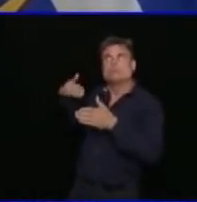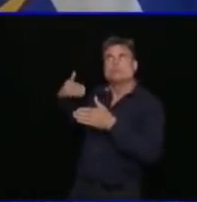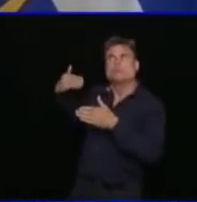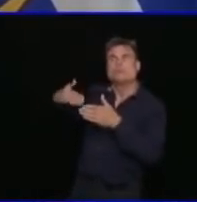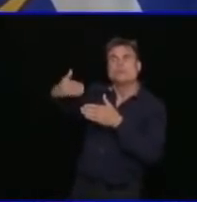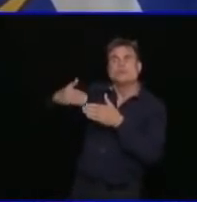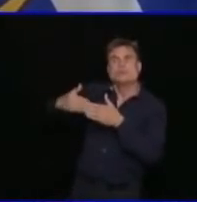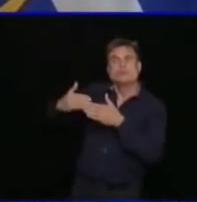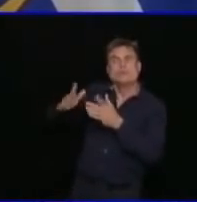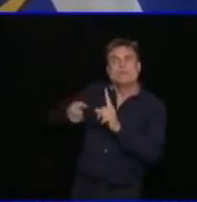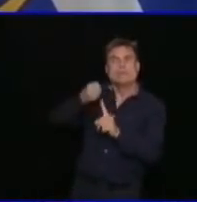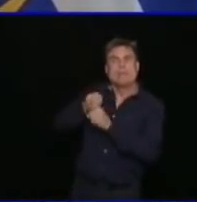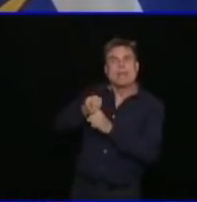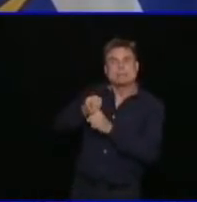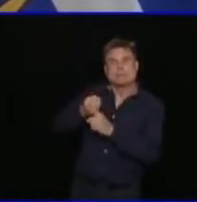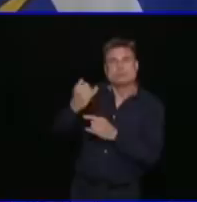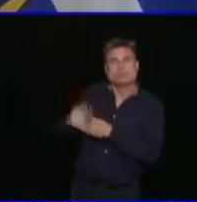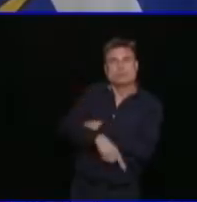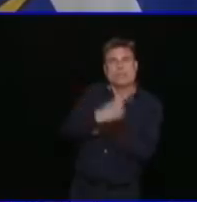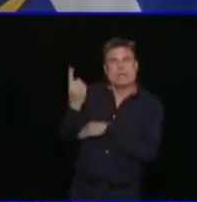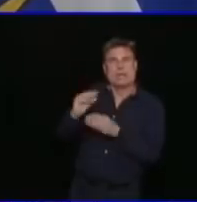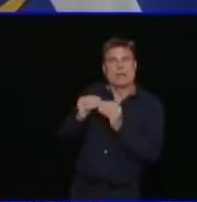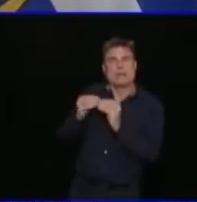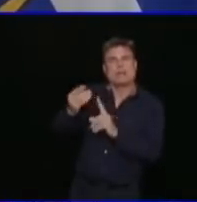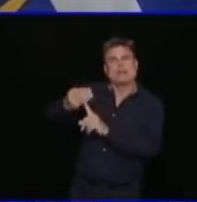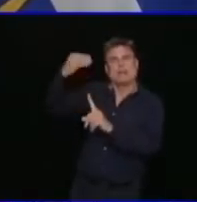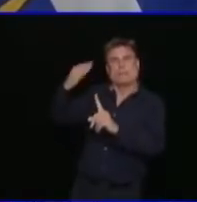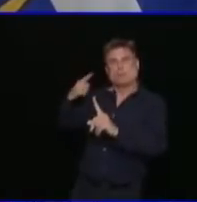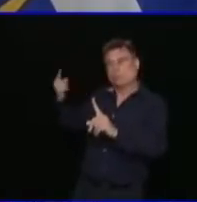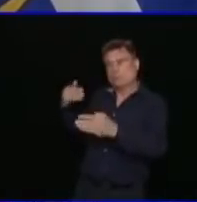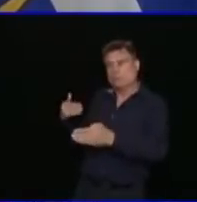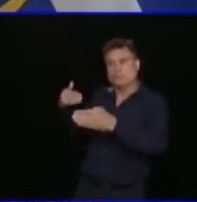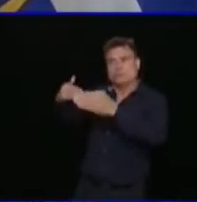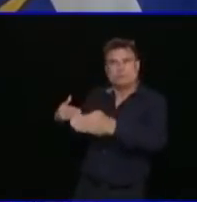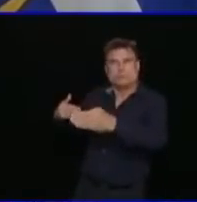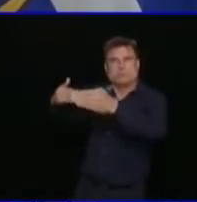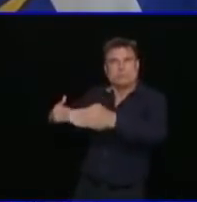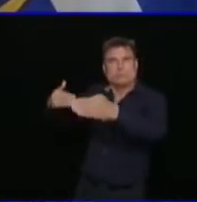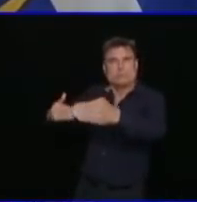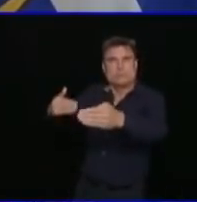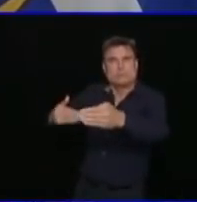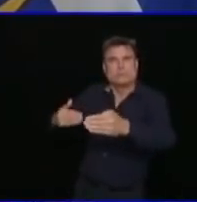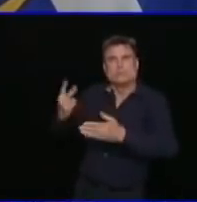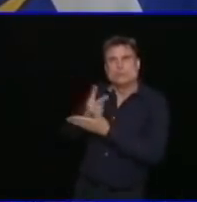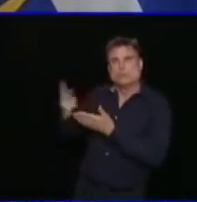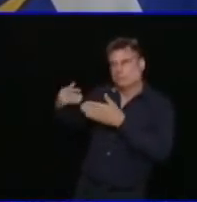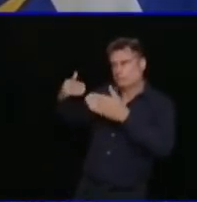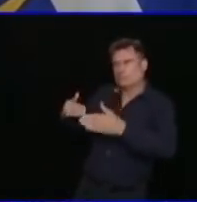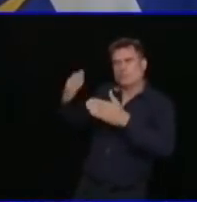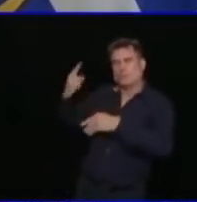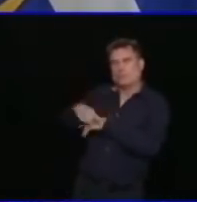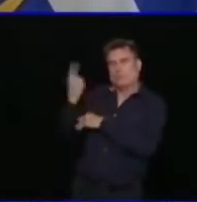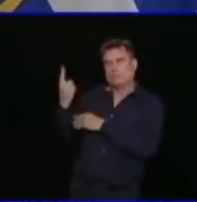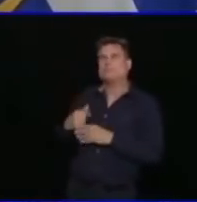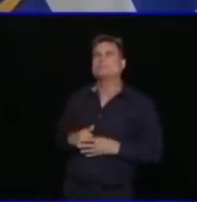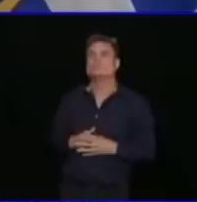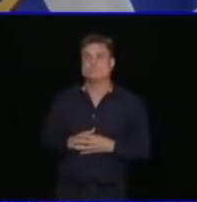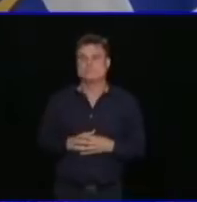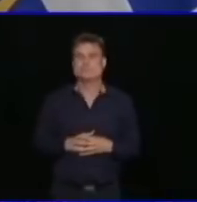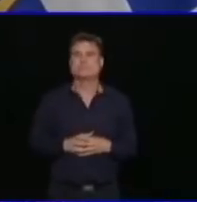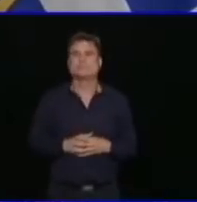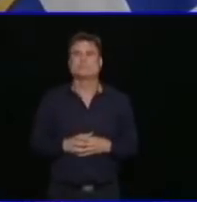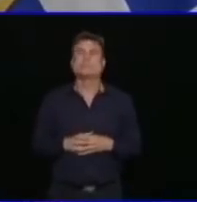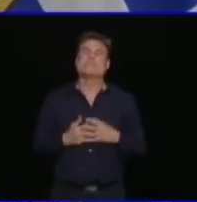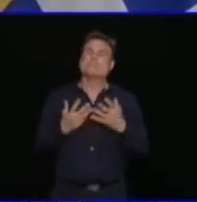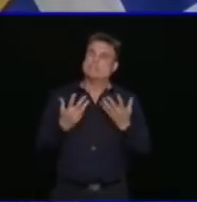there's several hundred of them now who are in all health authorities in BC. Many of them were connected